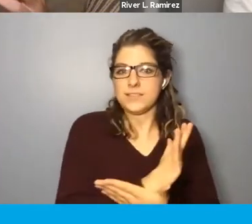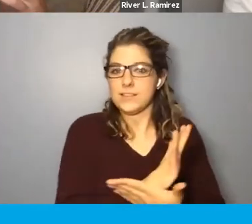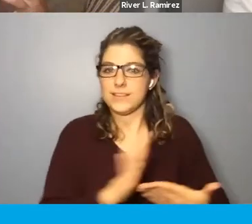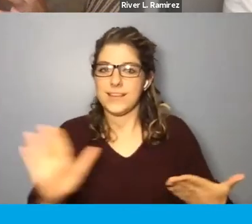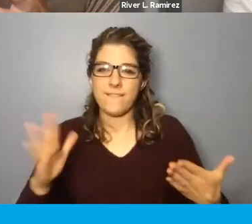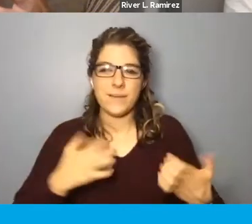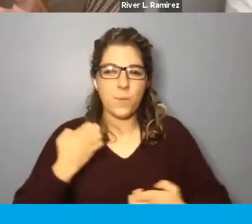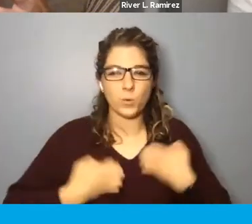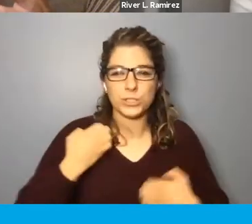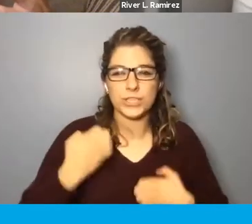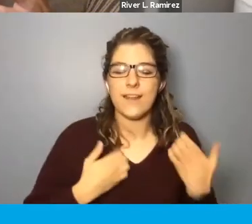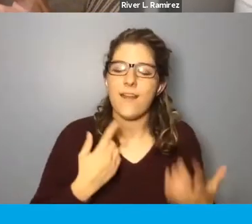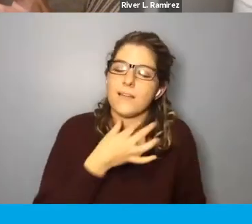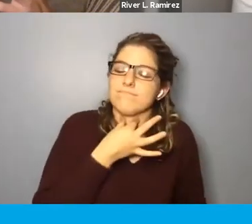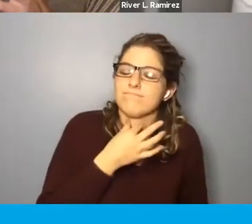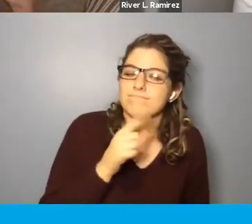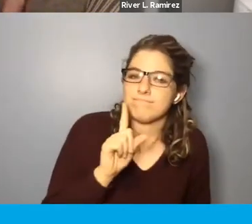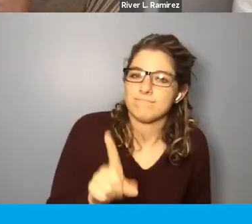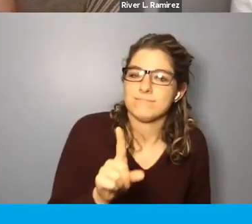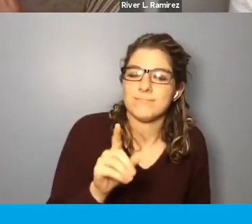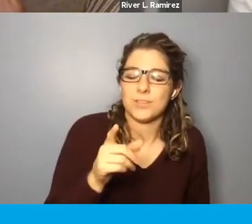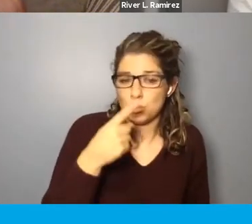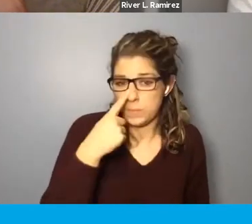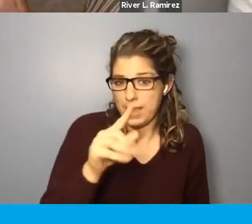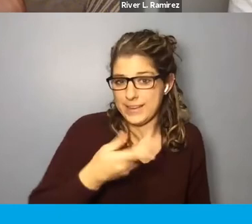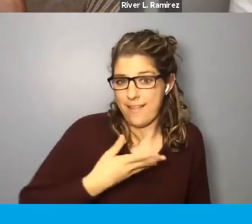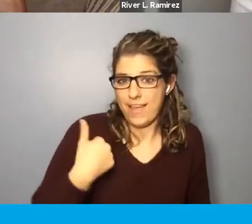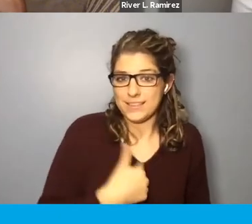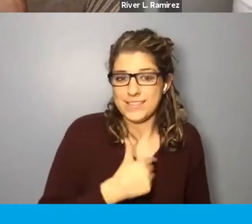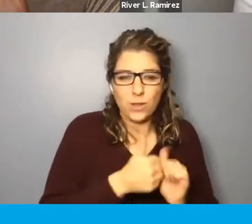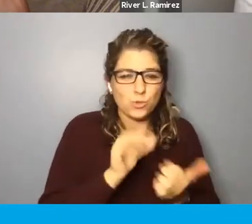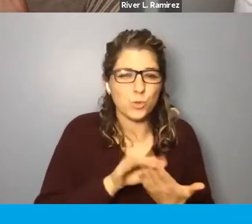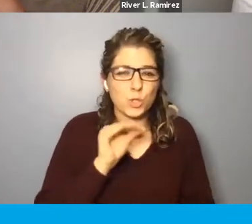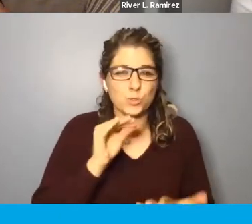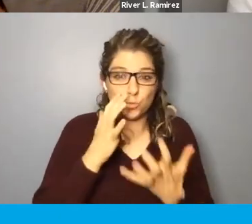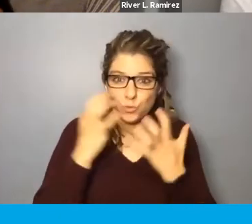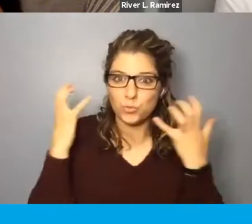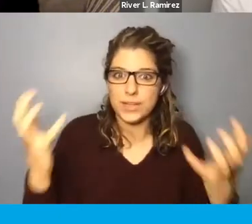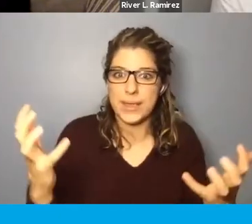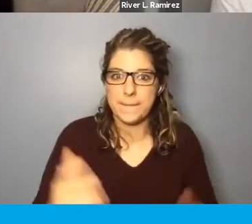And yeah. I wonder could you tell us like, how'd you learn to scream like that?